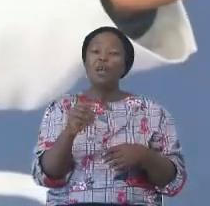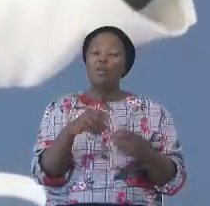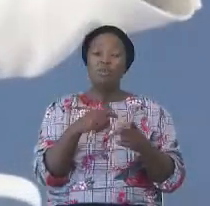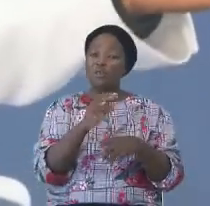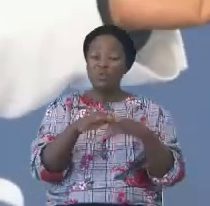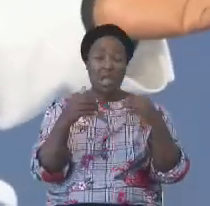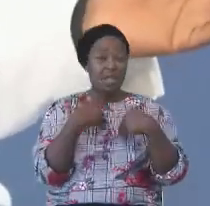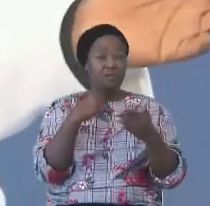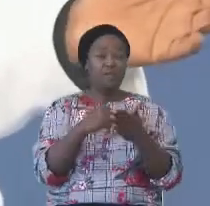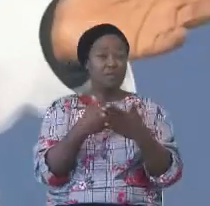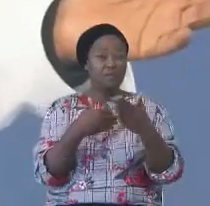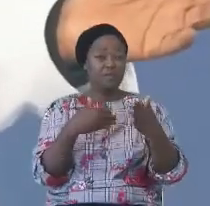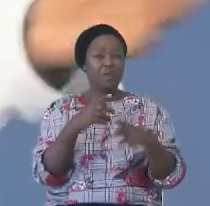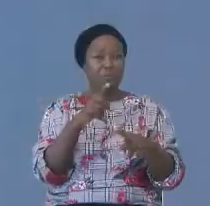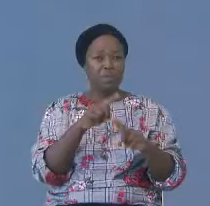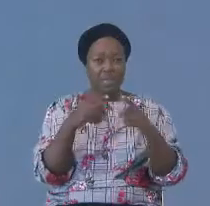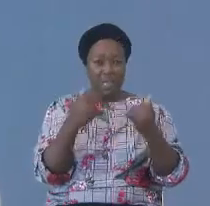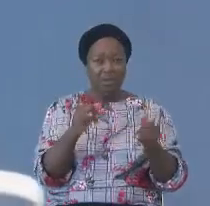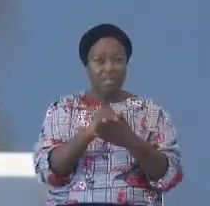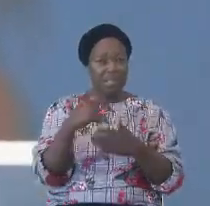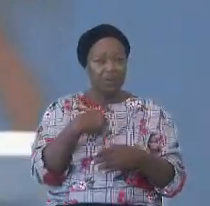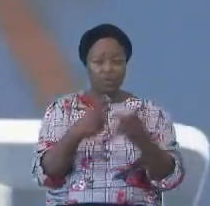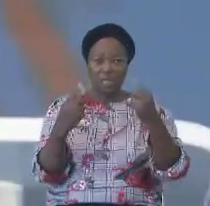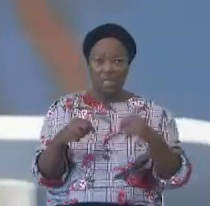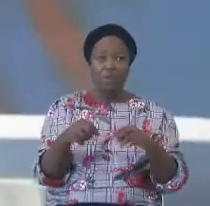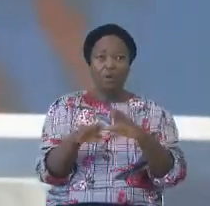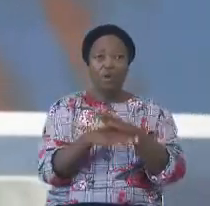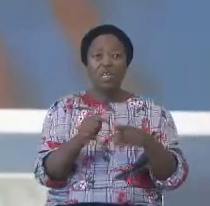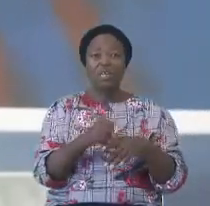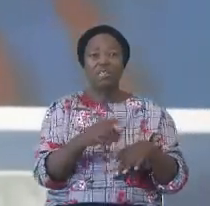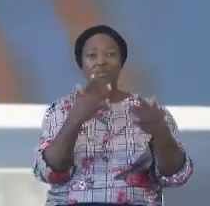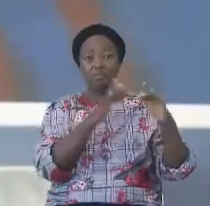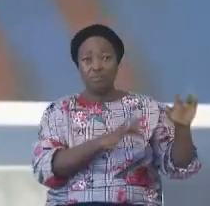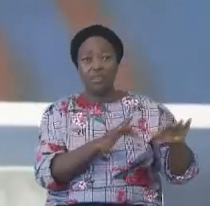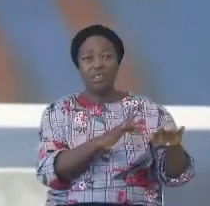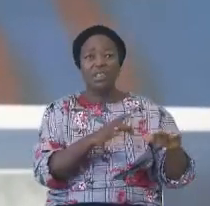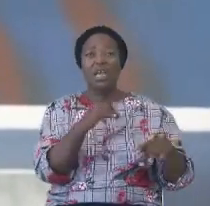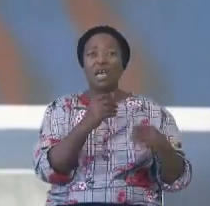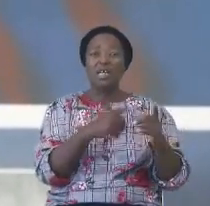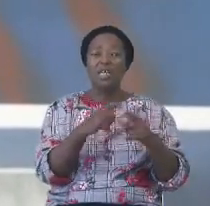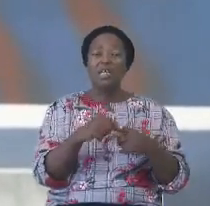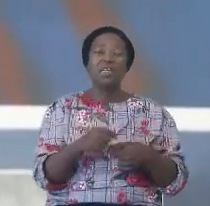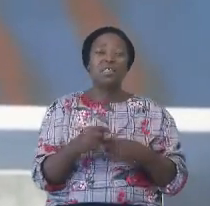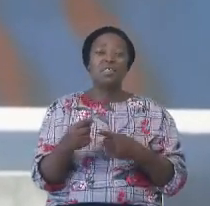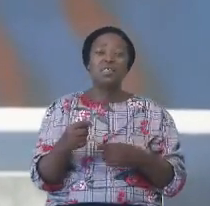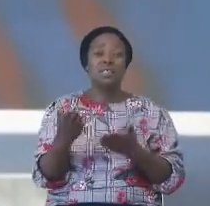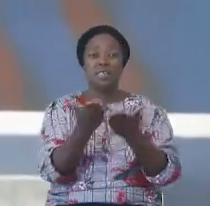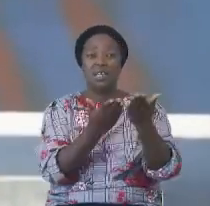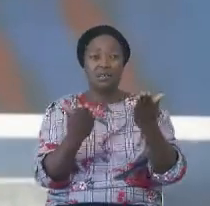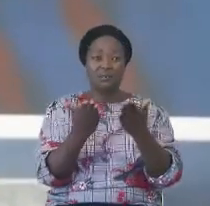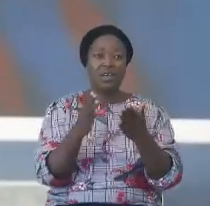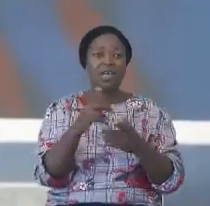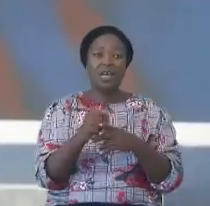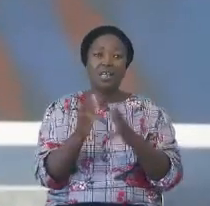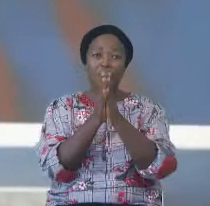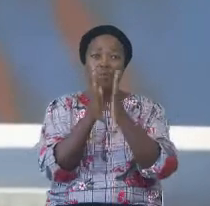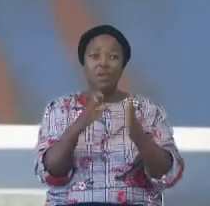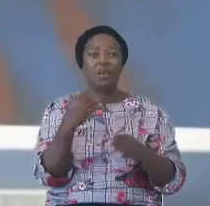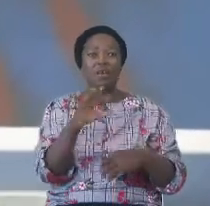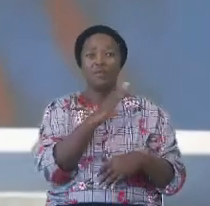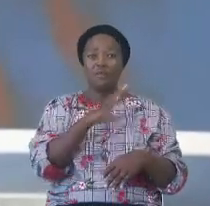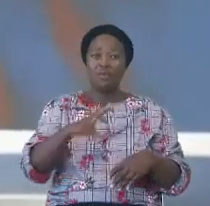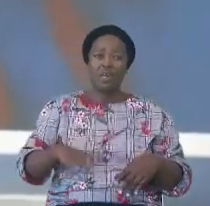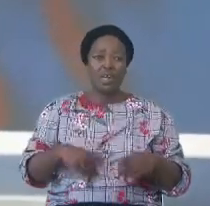didn't say we had. We didn't have it before, but now that we came under the sympathy and